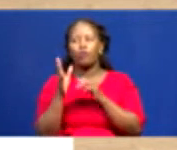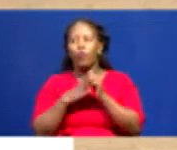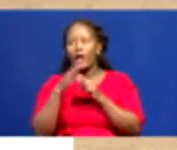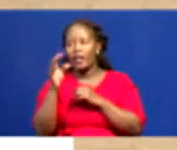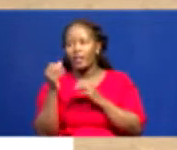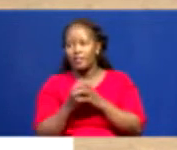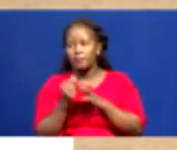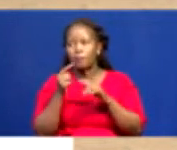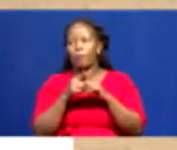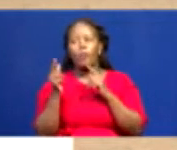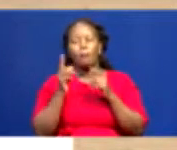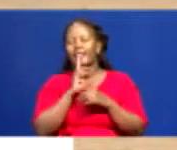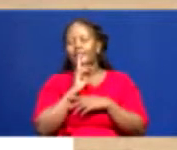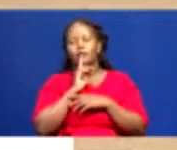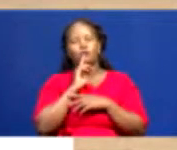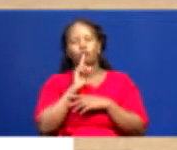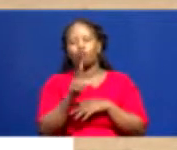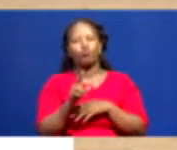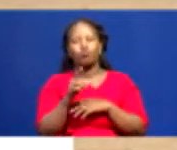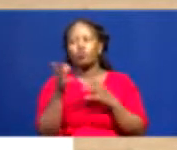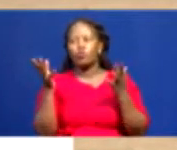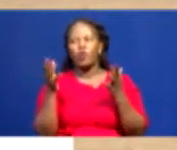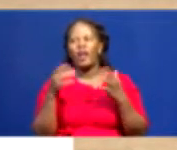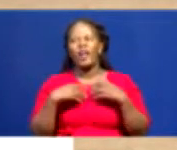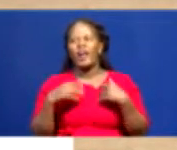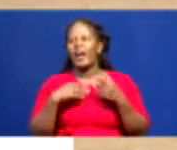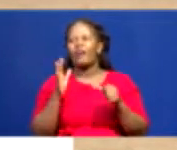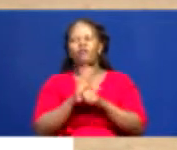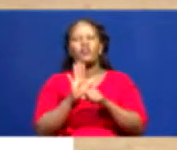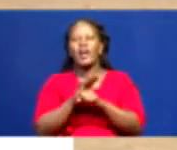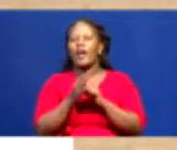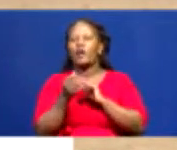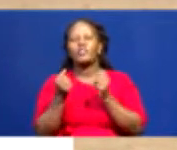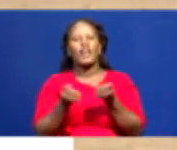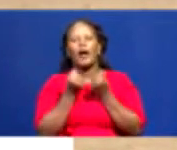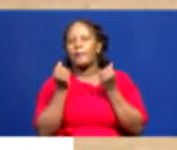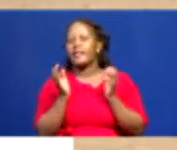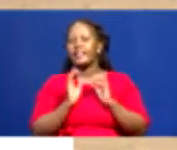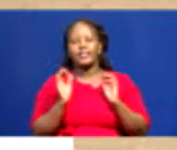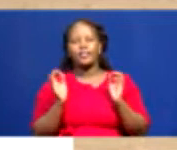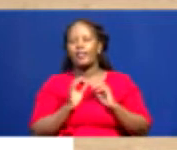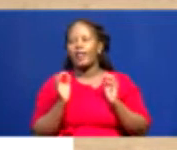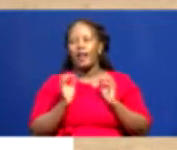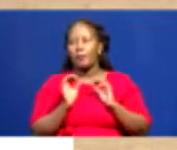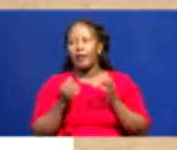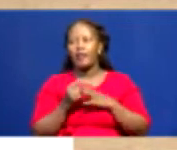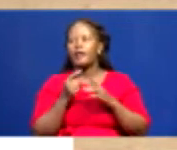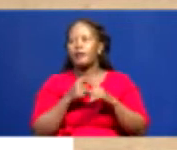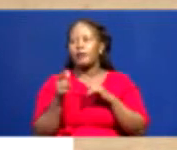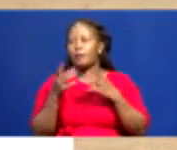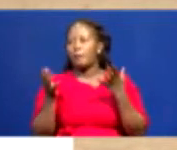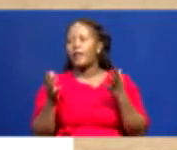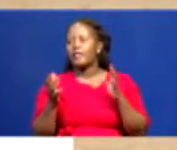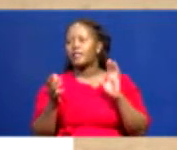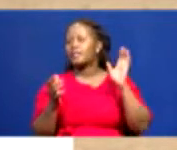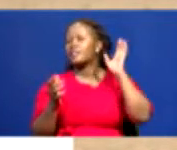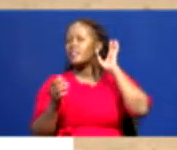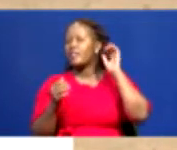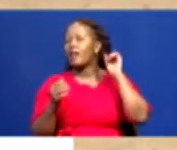can tell you for sure, Irene, there's not so much going on at the Jacaranda grounds, though you can hear at the